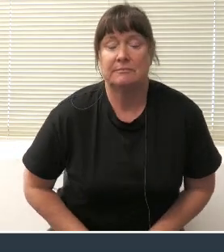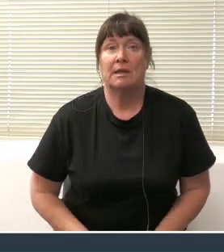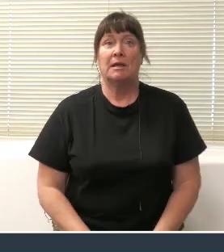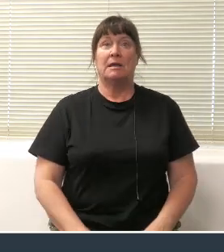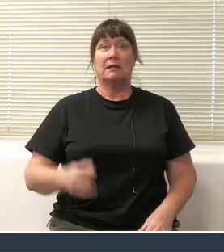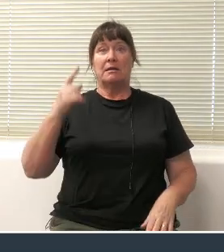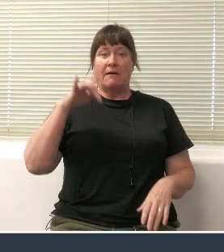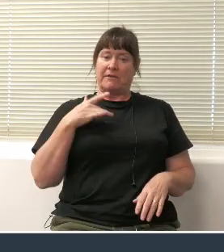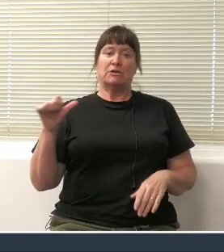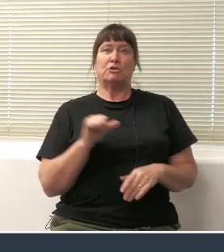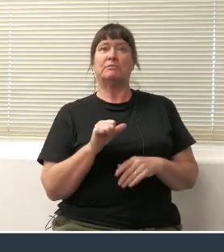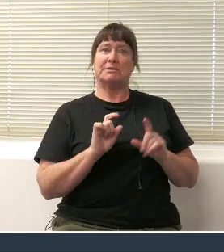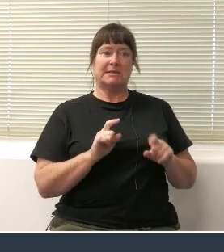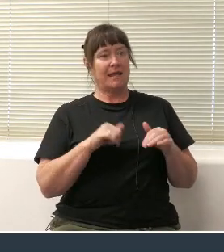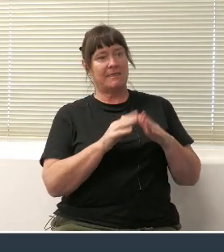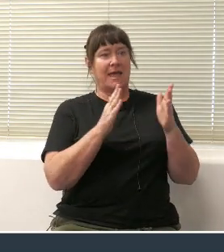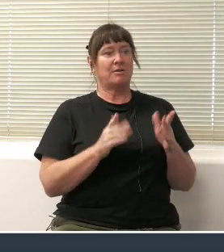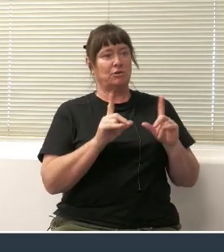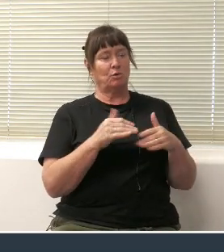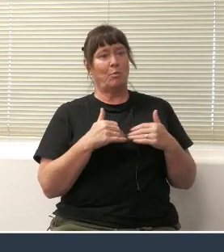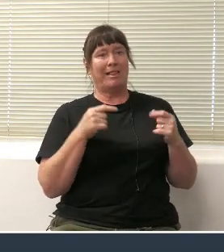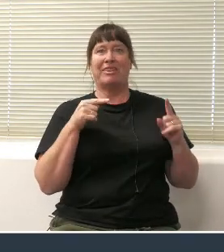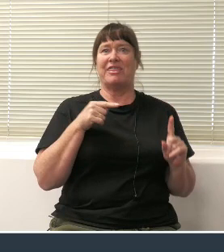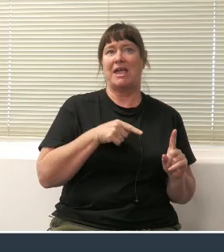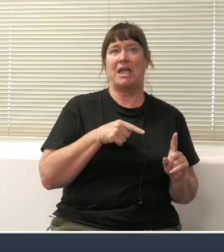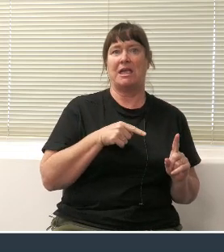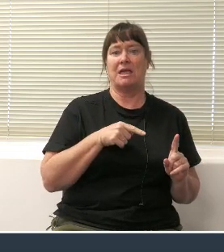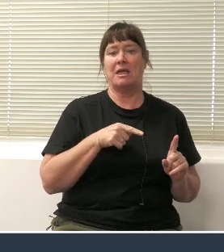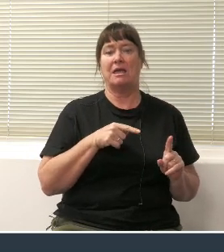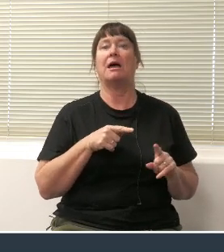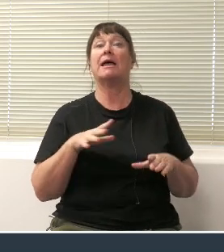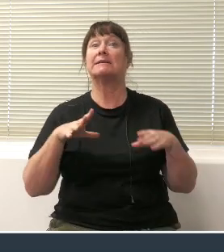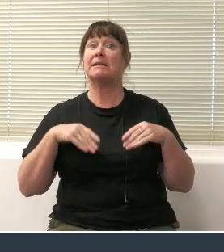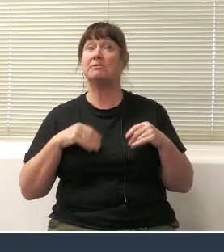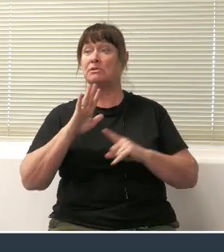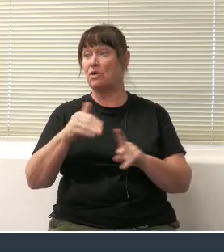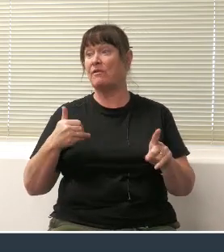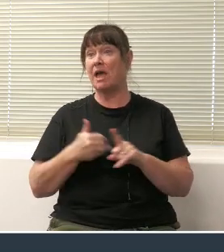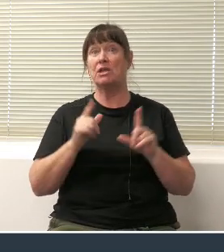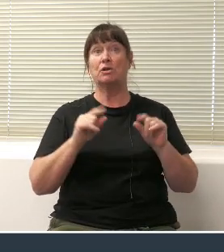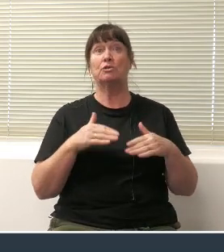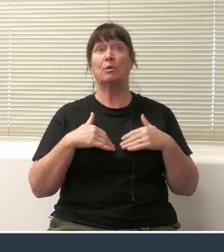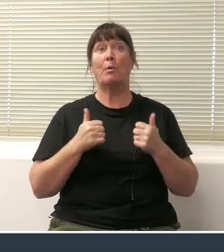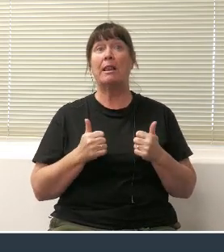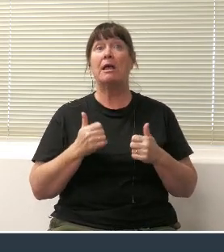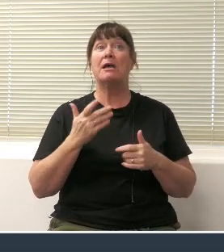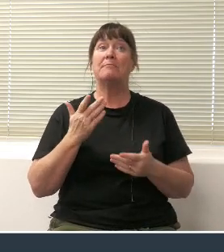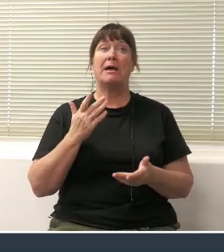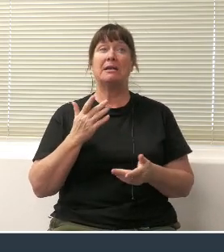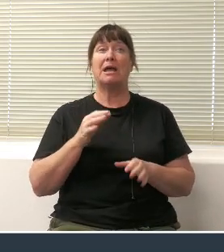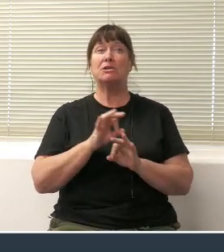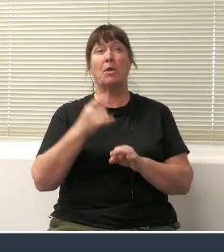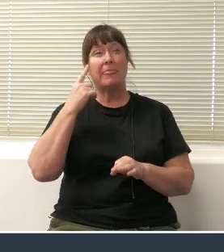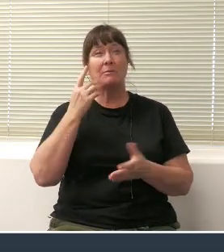I'd prefer to keep it in-house and do it well. And I accept that currently we haven't done it well, but I don't think we've given it a really good